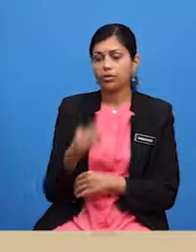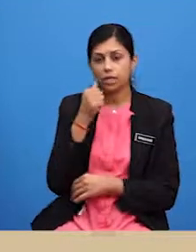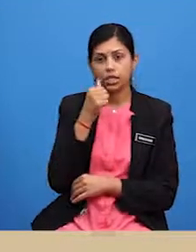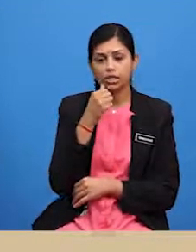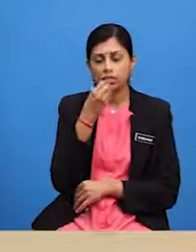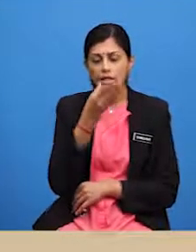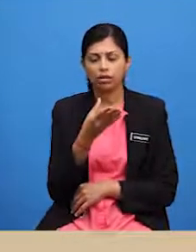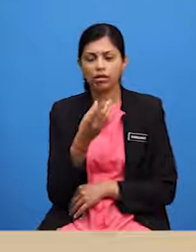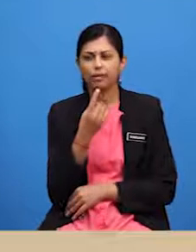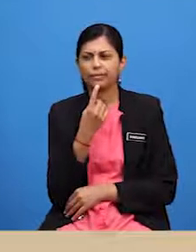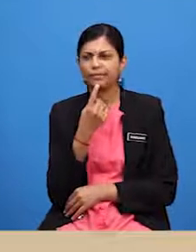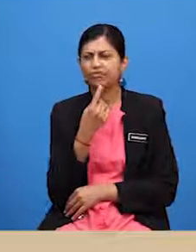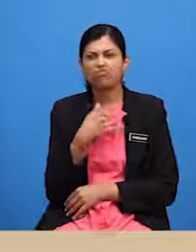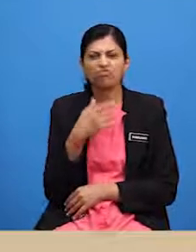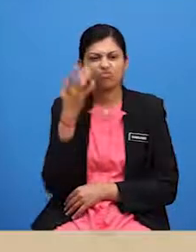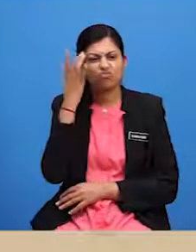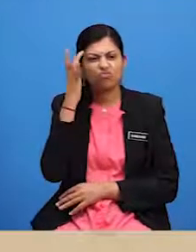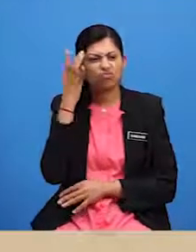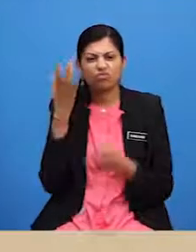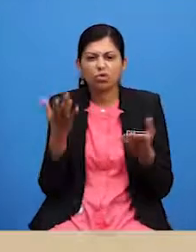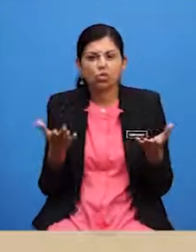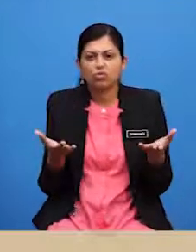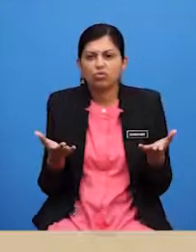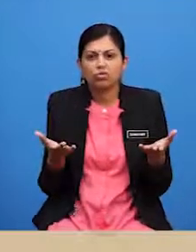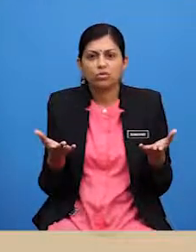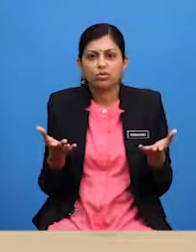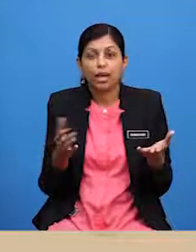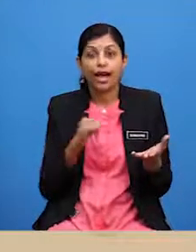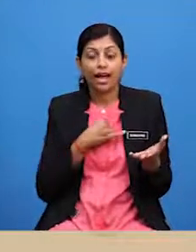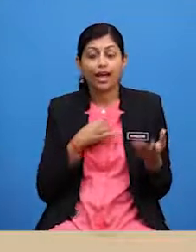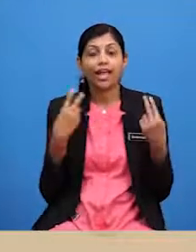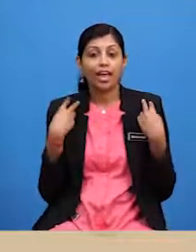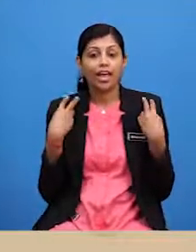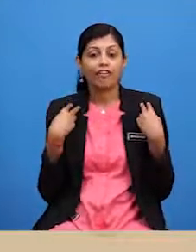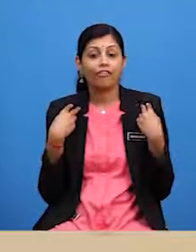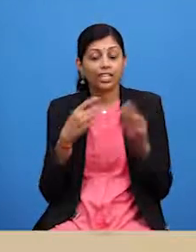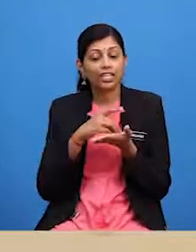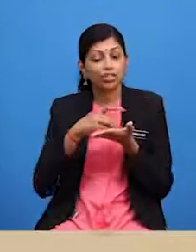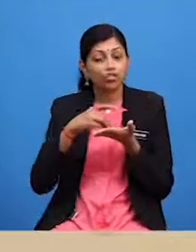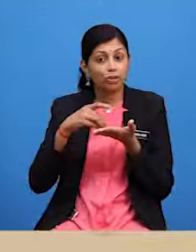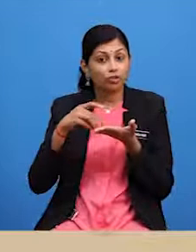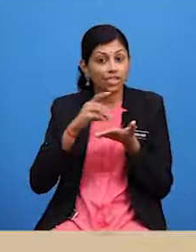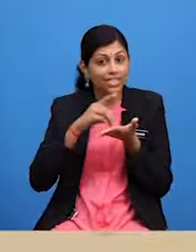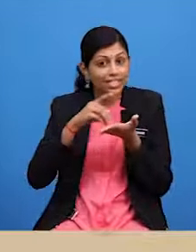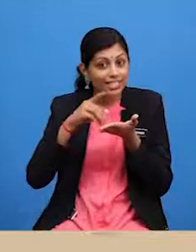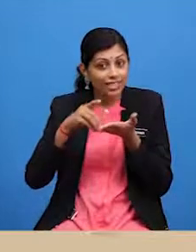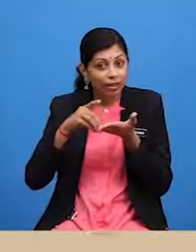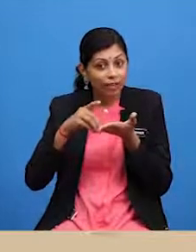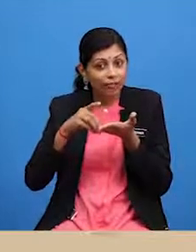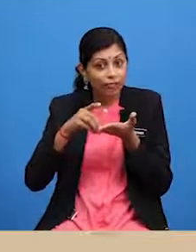I'm not so sure about that, but I have the description here. It